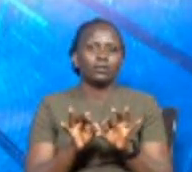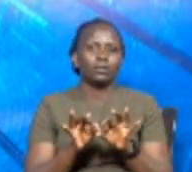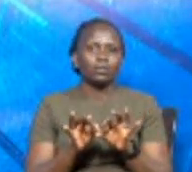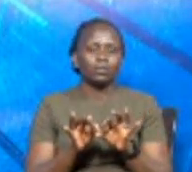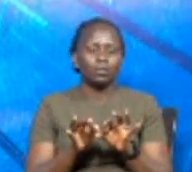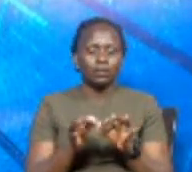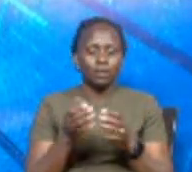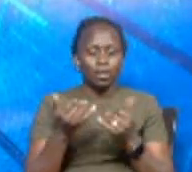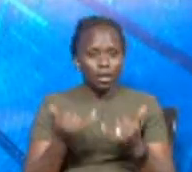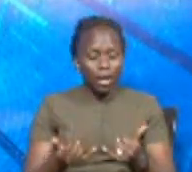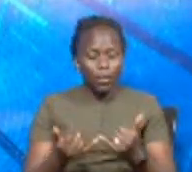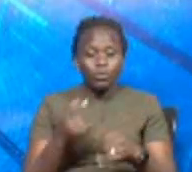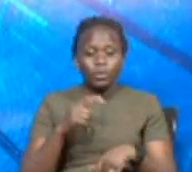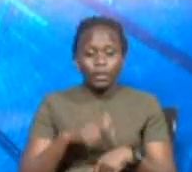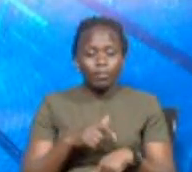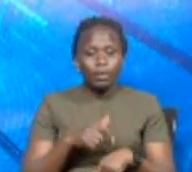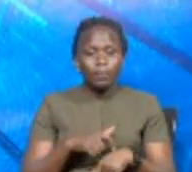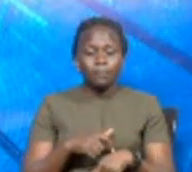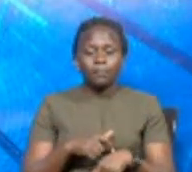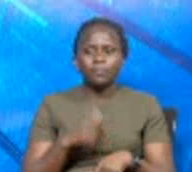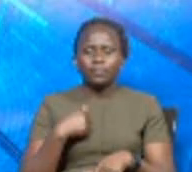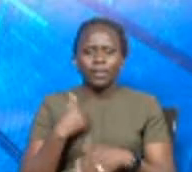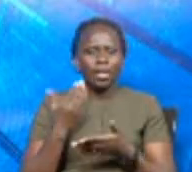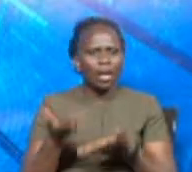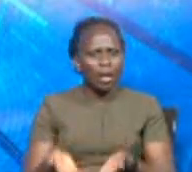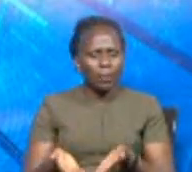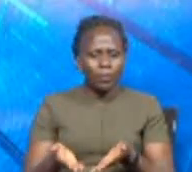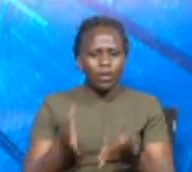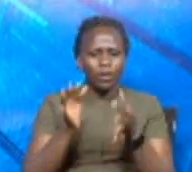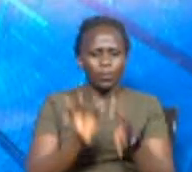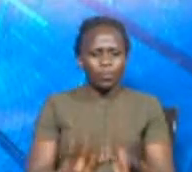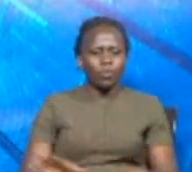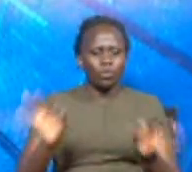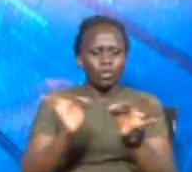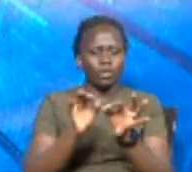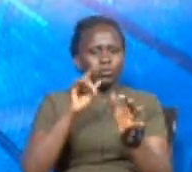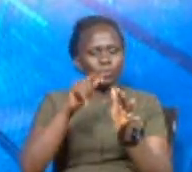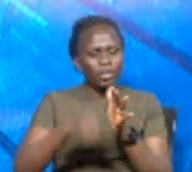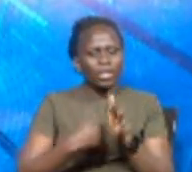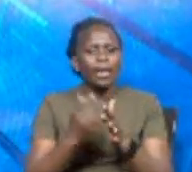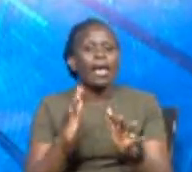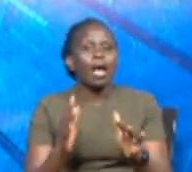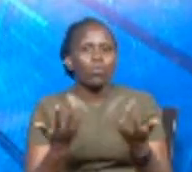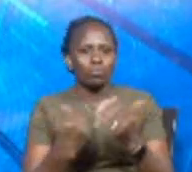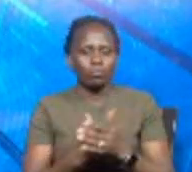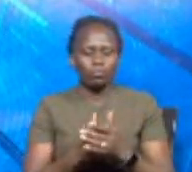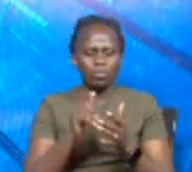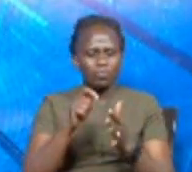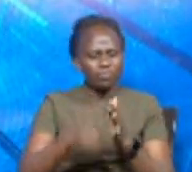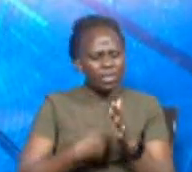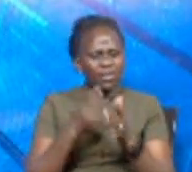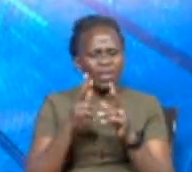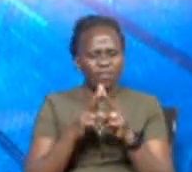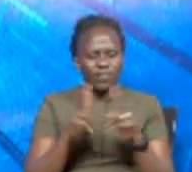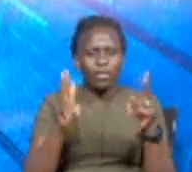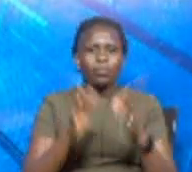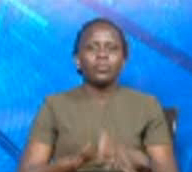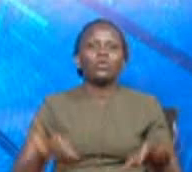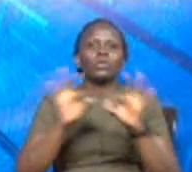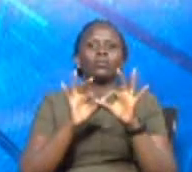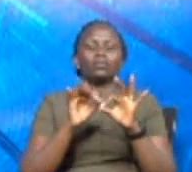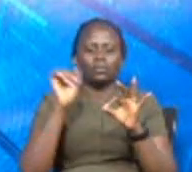was out here, I remember the importance of the media. The media is very important. We need to reach